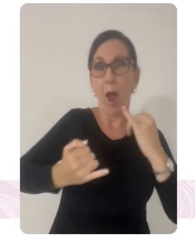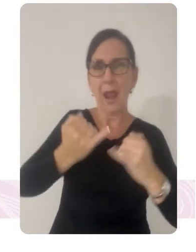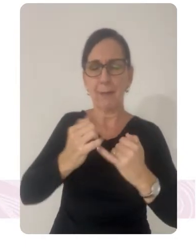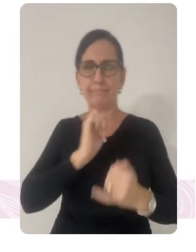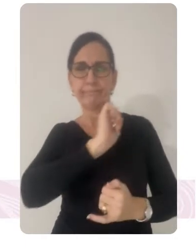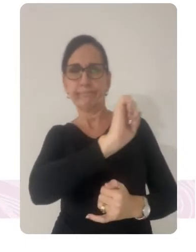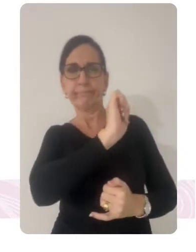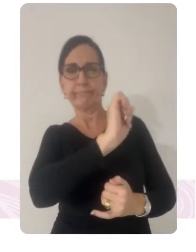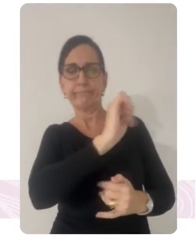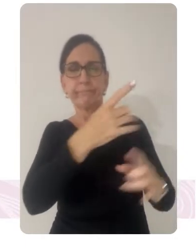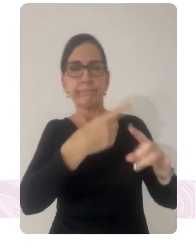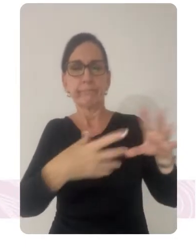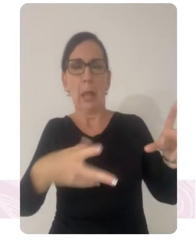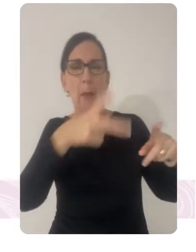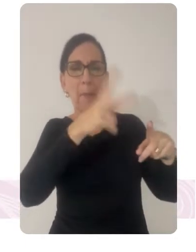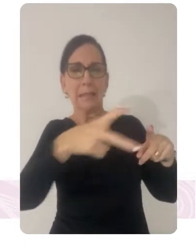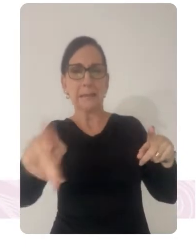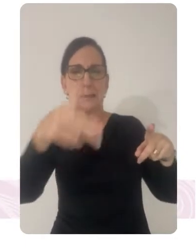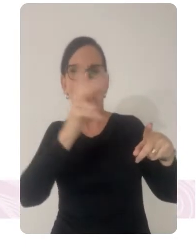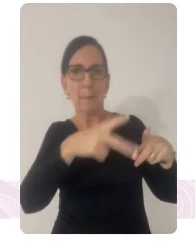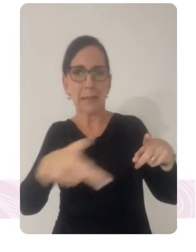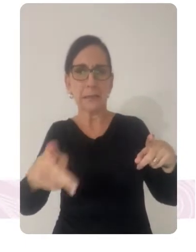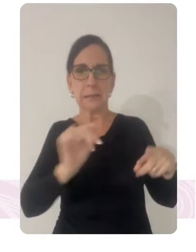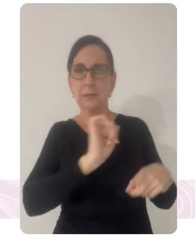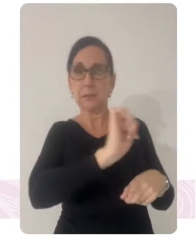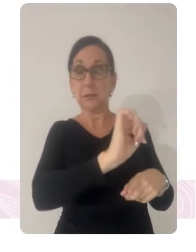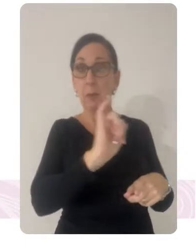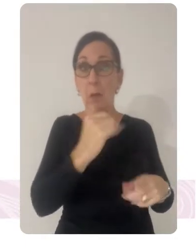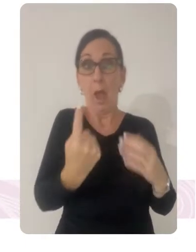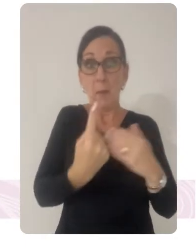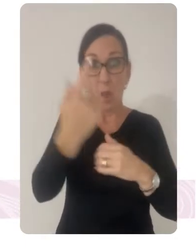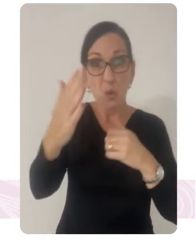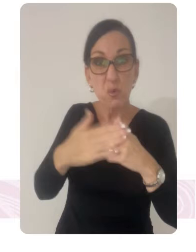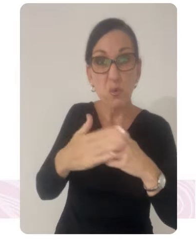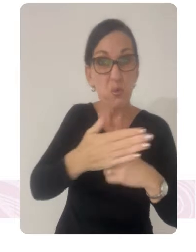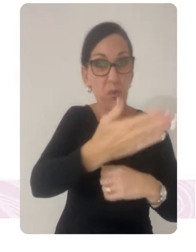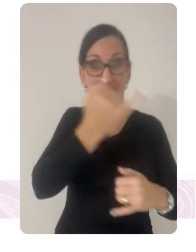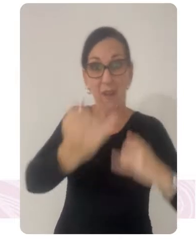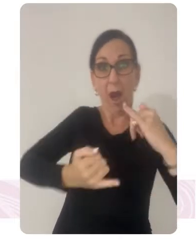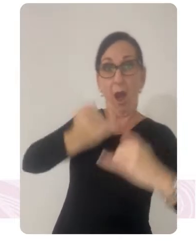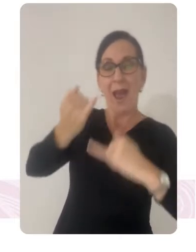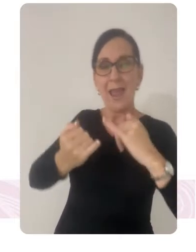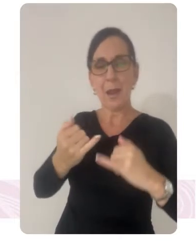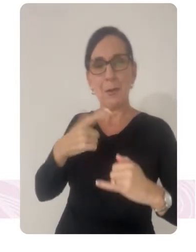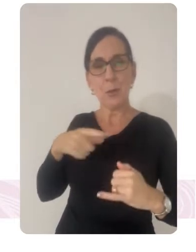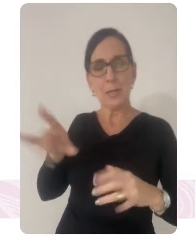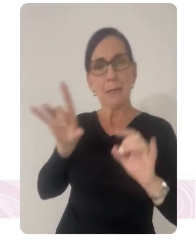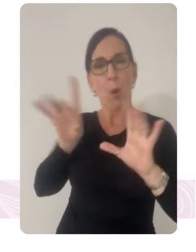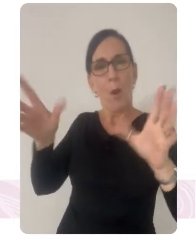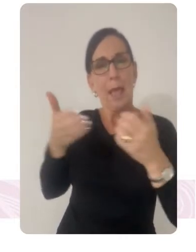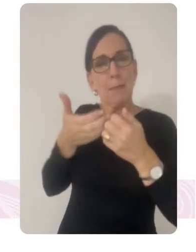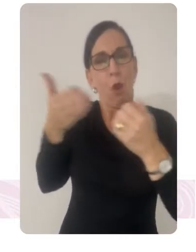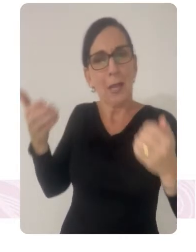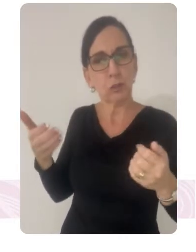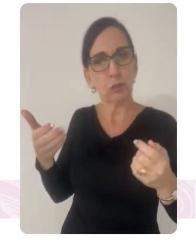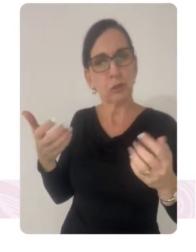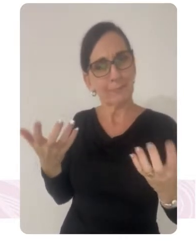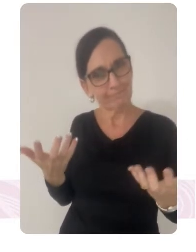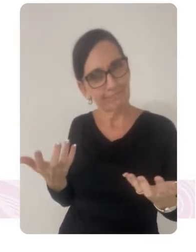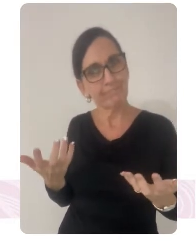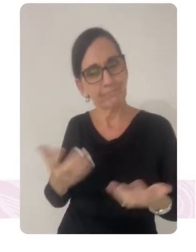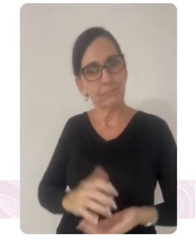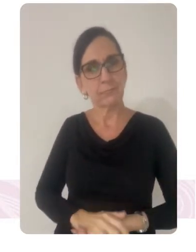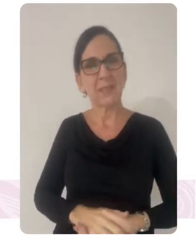together to form a pattern of violence against the other. The pattern may be new due to the impending or actual